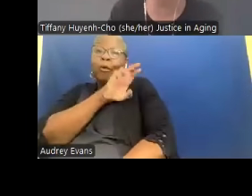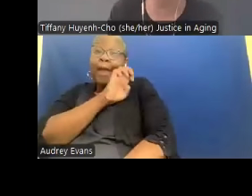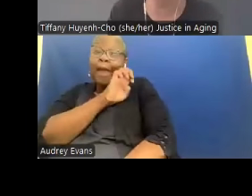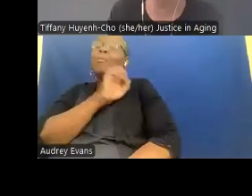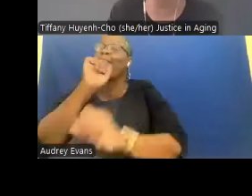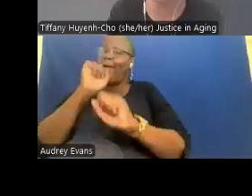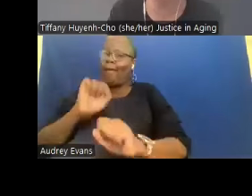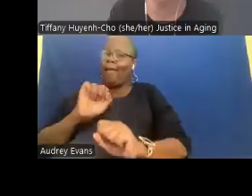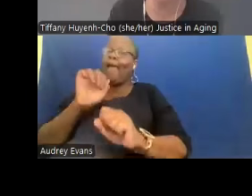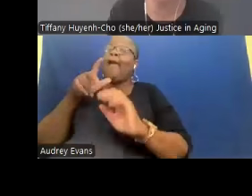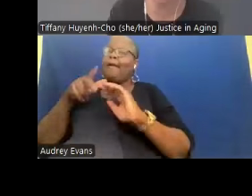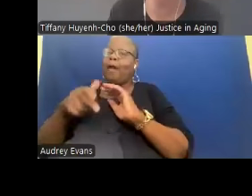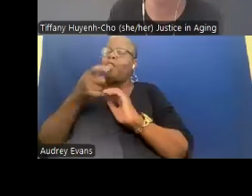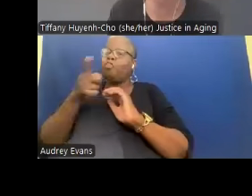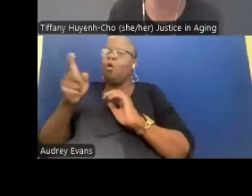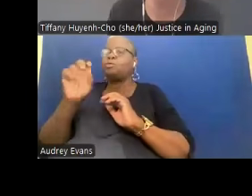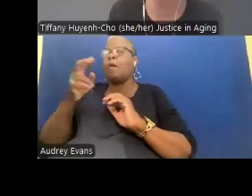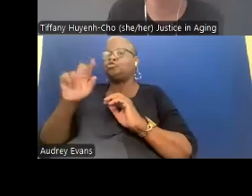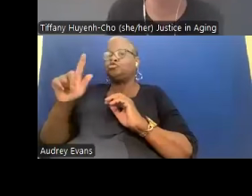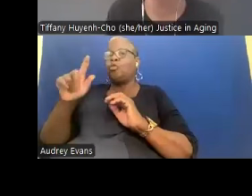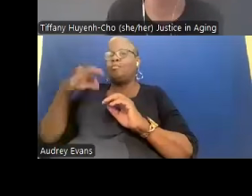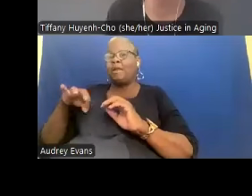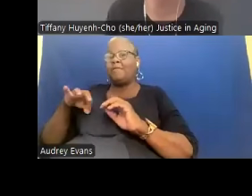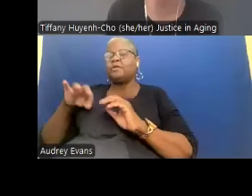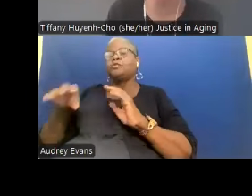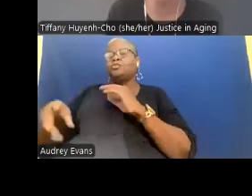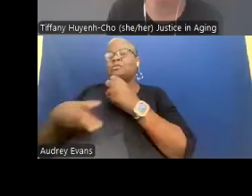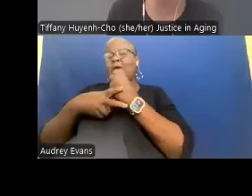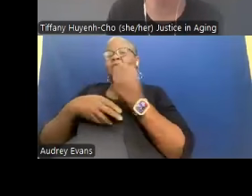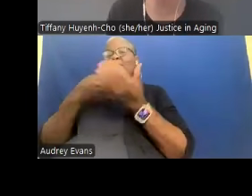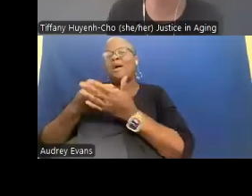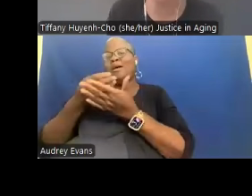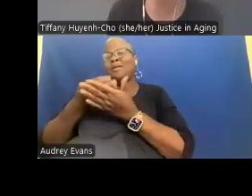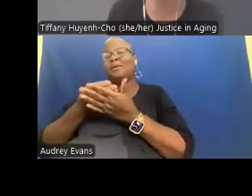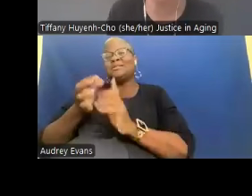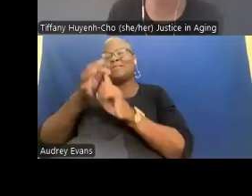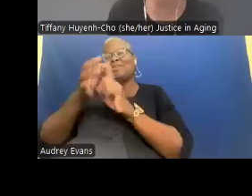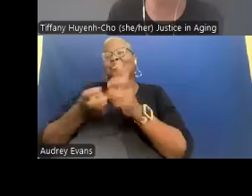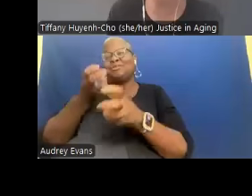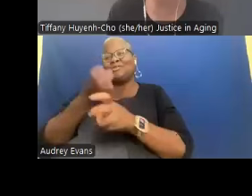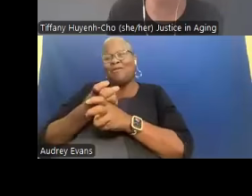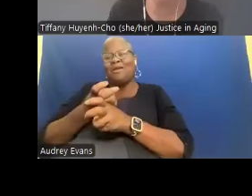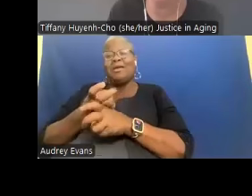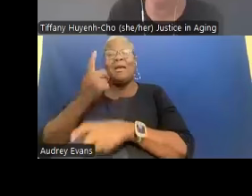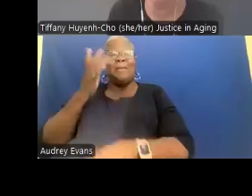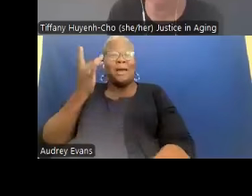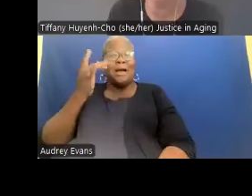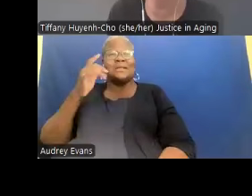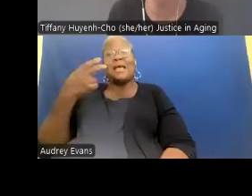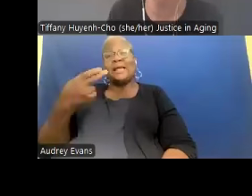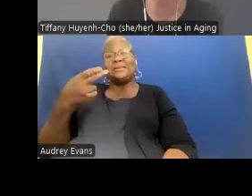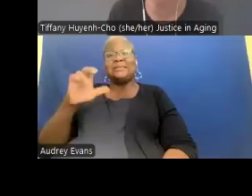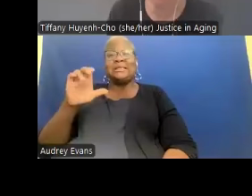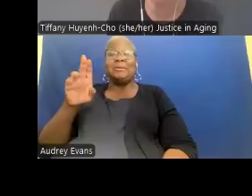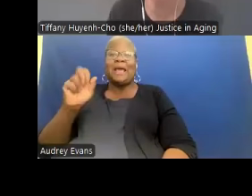cut optional benefits to save money. And this is especially tough because optional benefits like HCBS